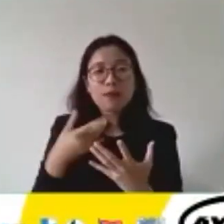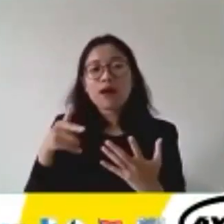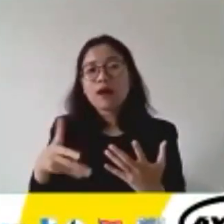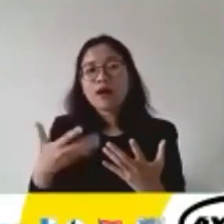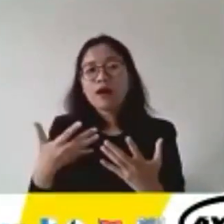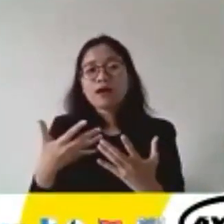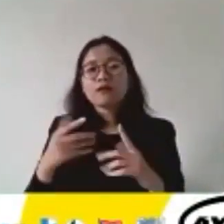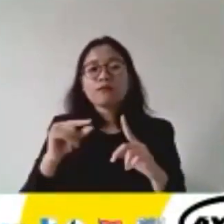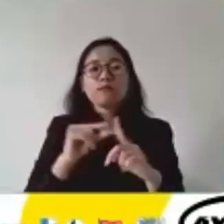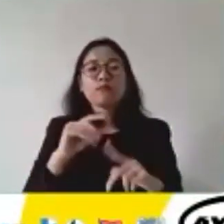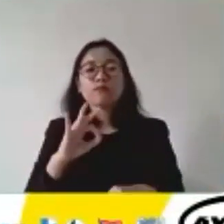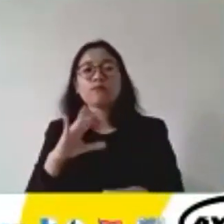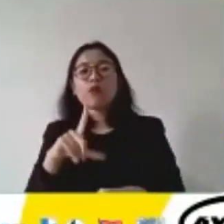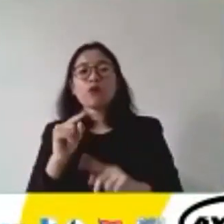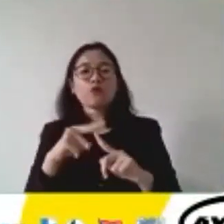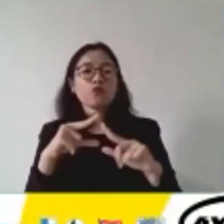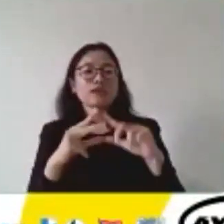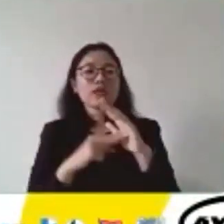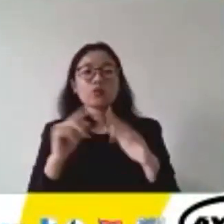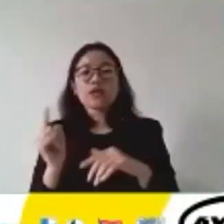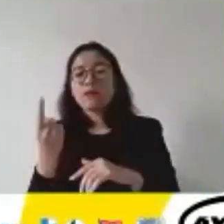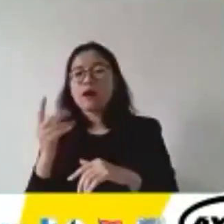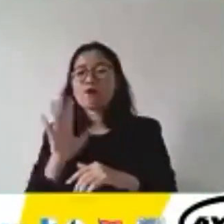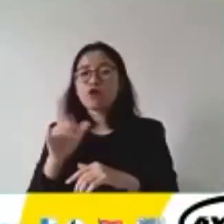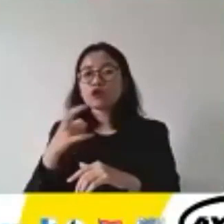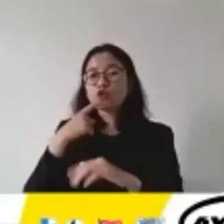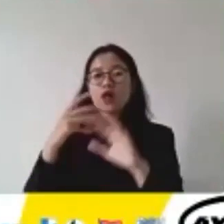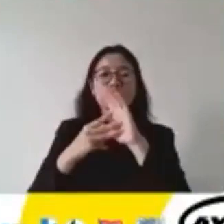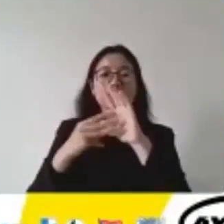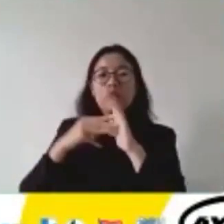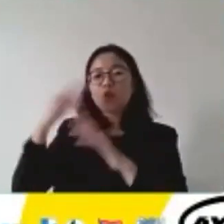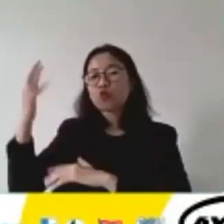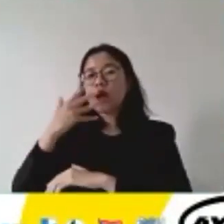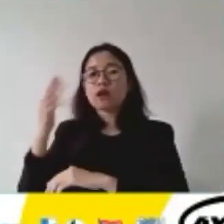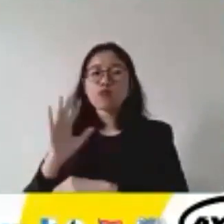clean air as well as public health. Thank you.